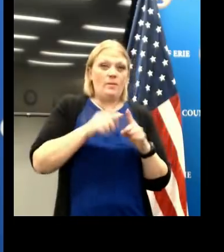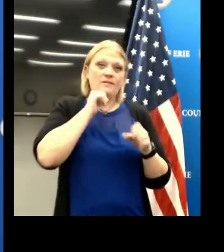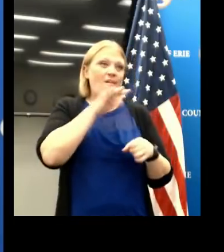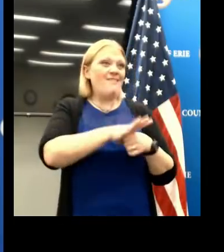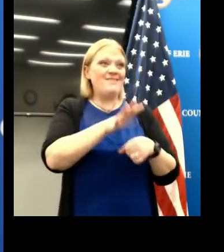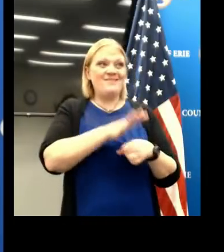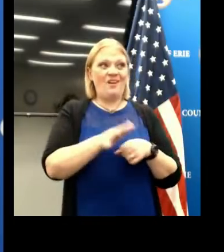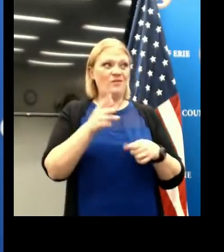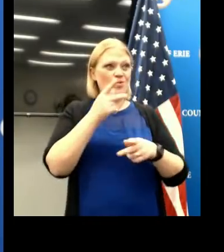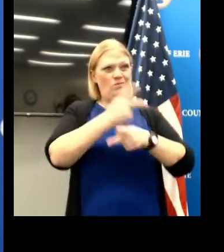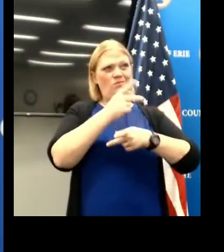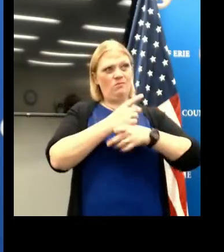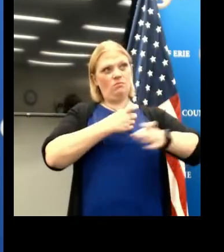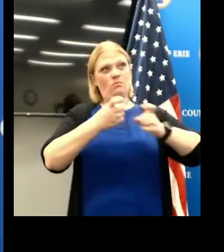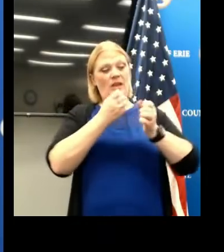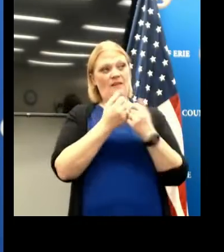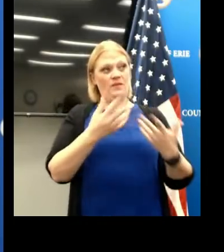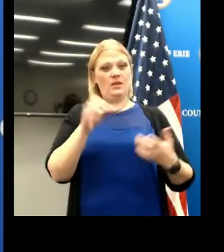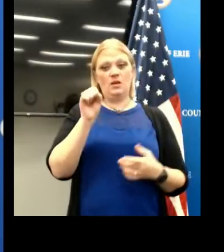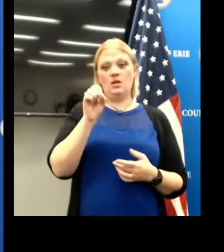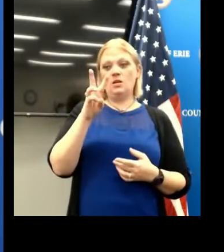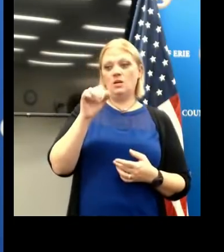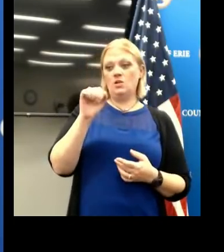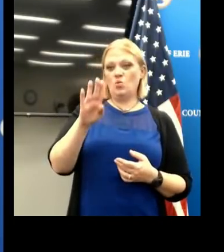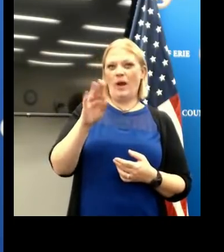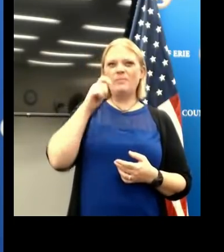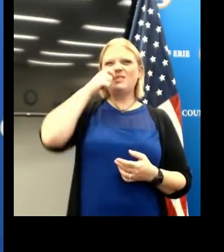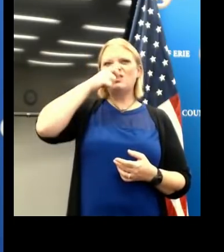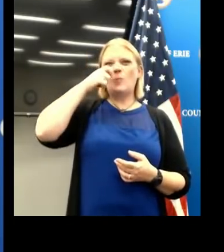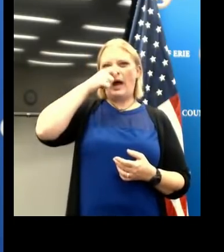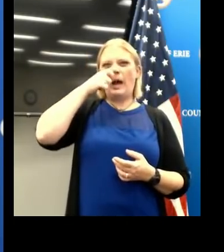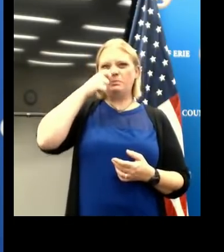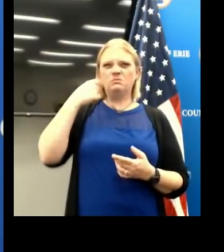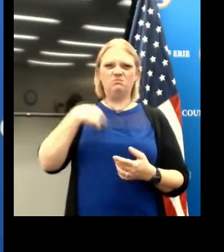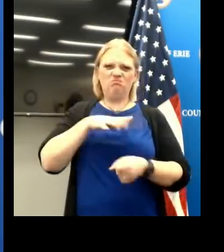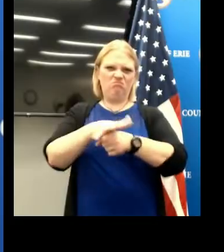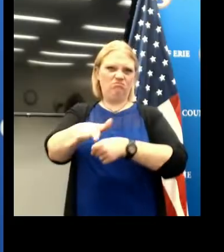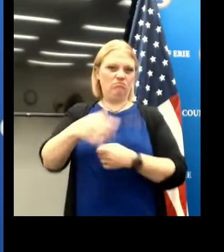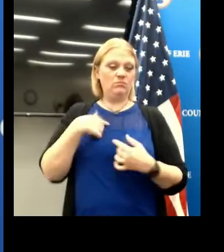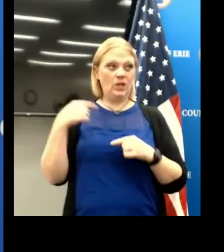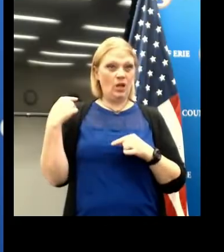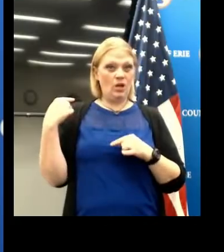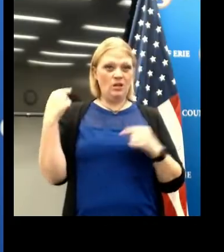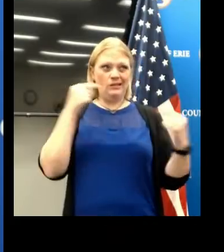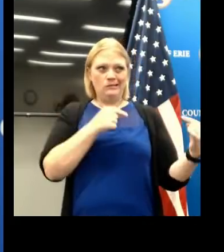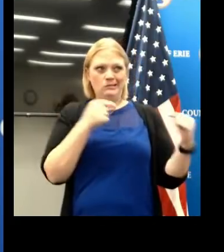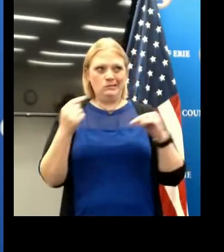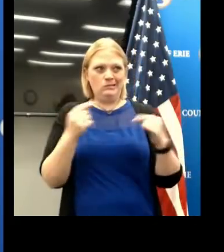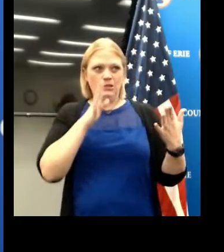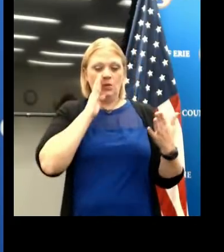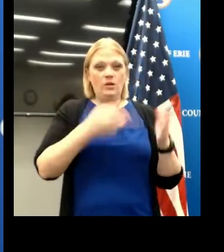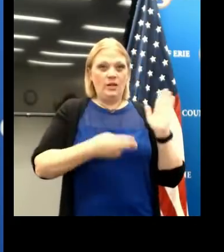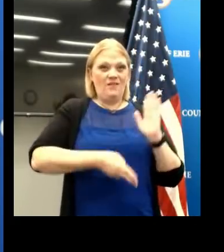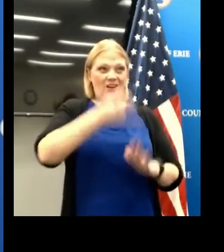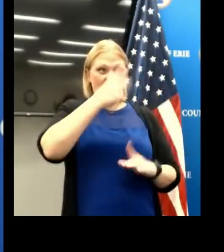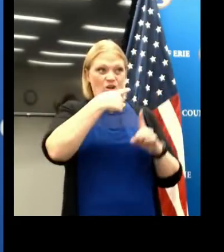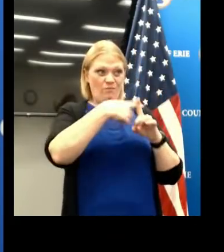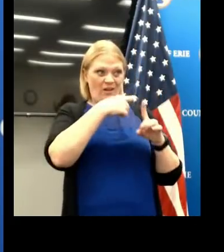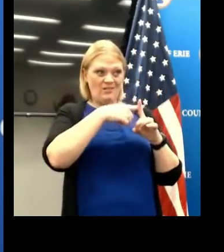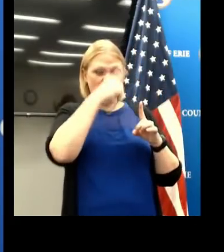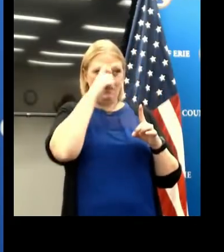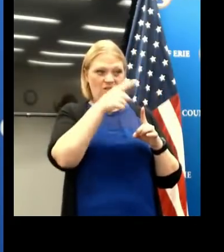handle everything we want. Swab kits, we have a lot of swab kits. The argument that we are going to have higher positives because we're testing those